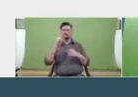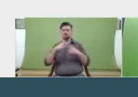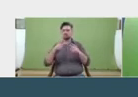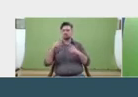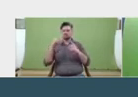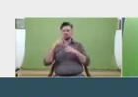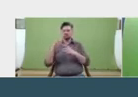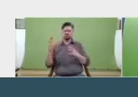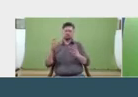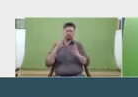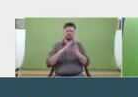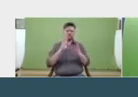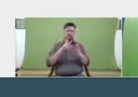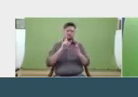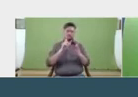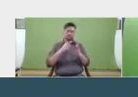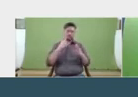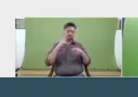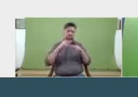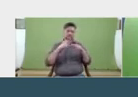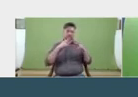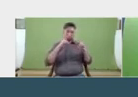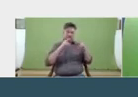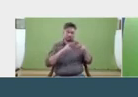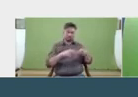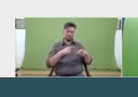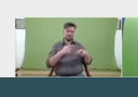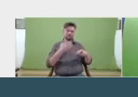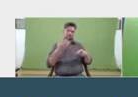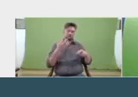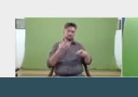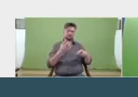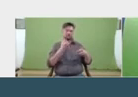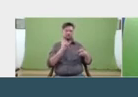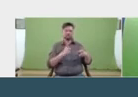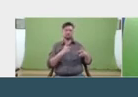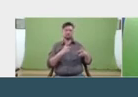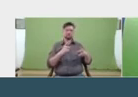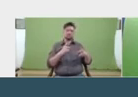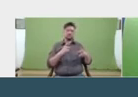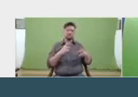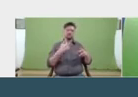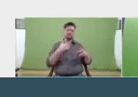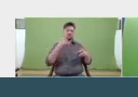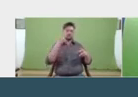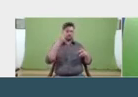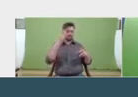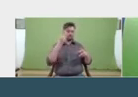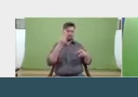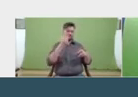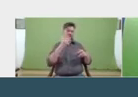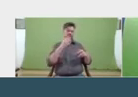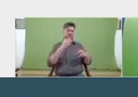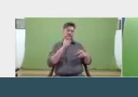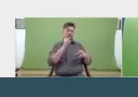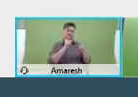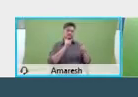their serious study requires the introduction of a considerable amount of specialized terminology for which we